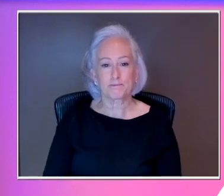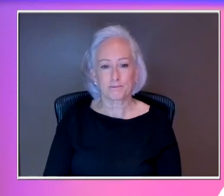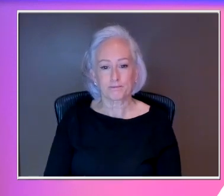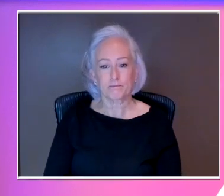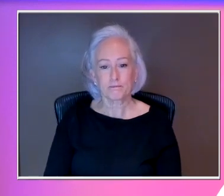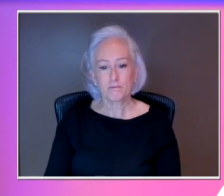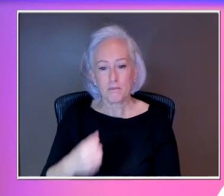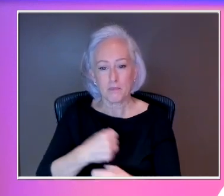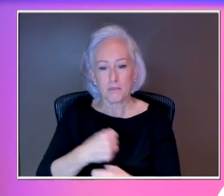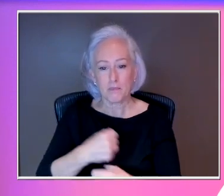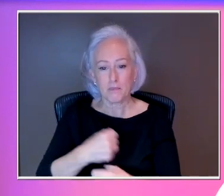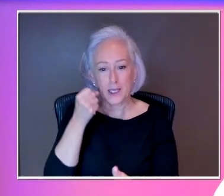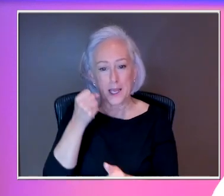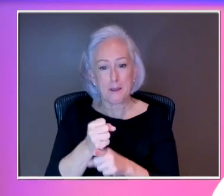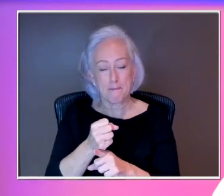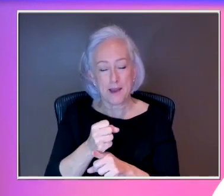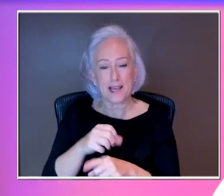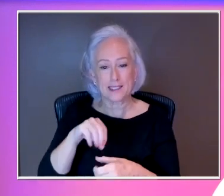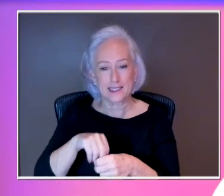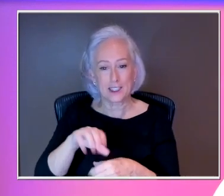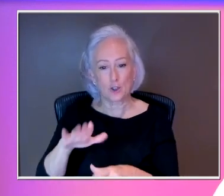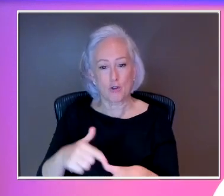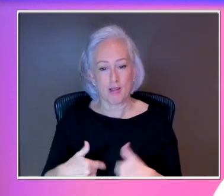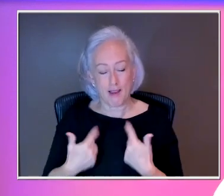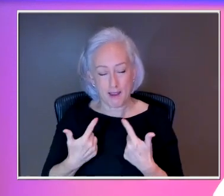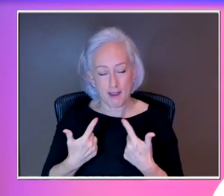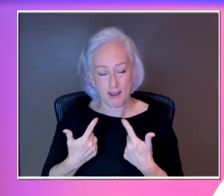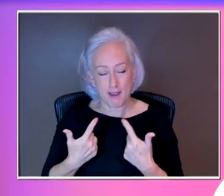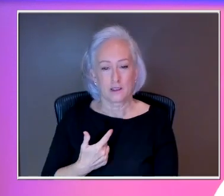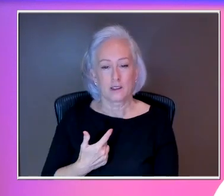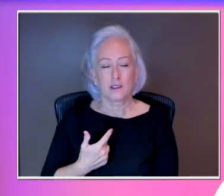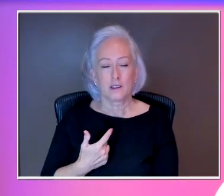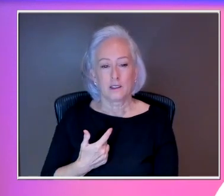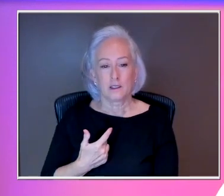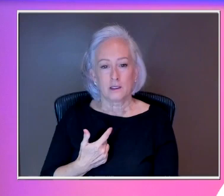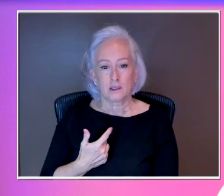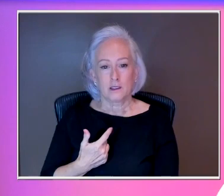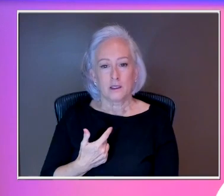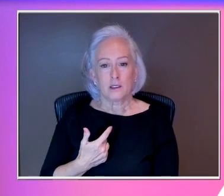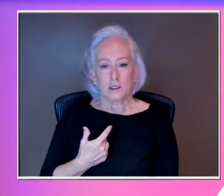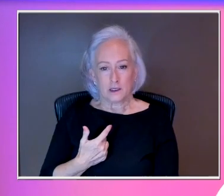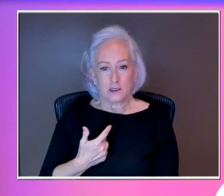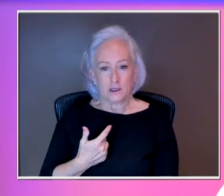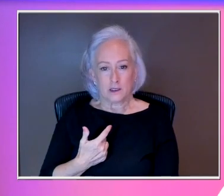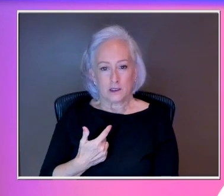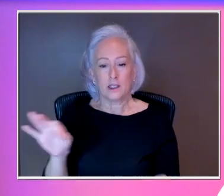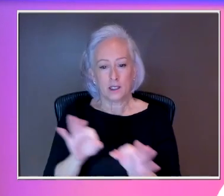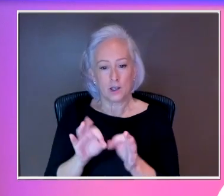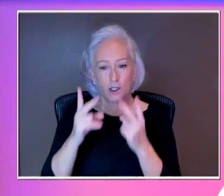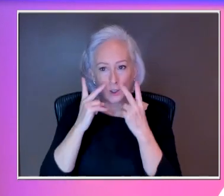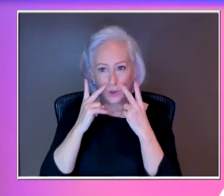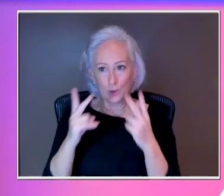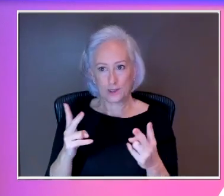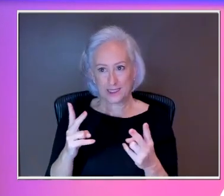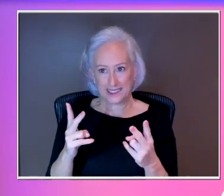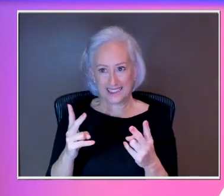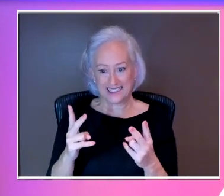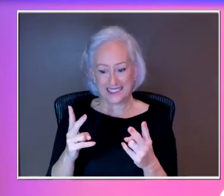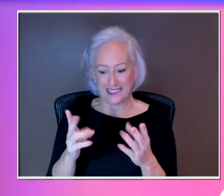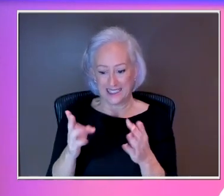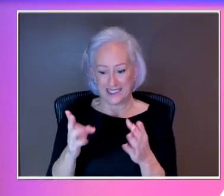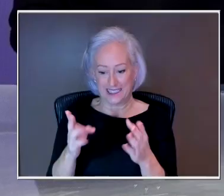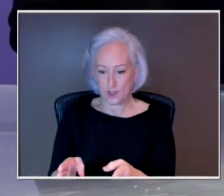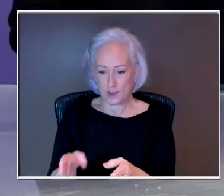in your life, and it is really important to see these changes as a physician as well, because it keeps us